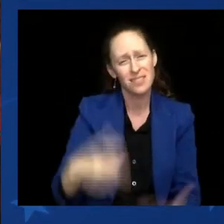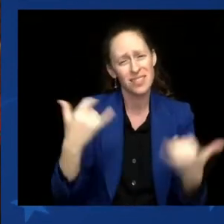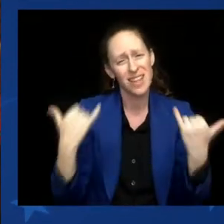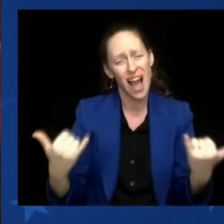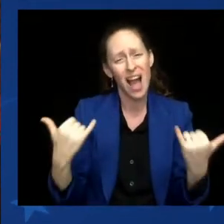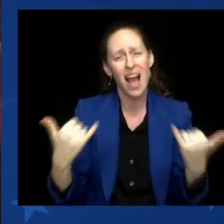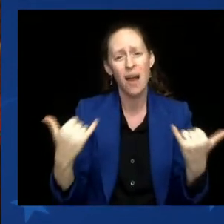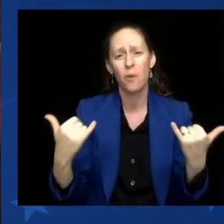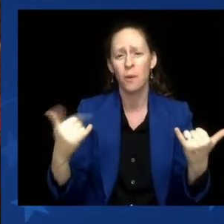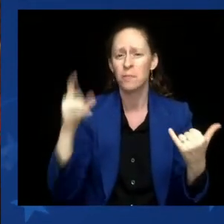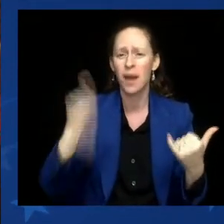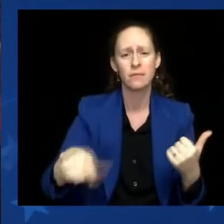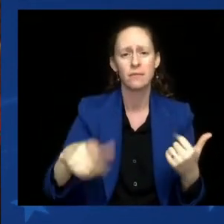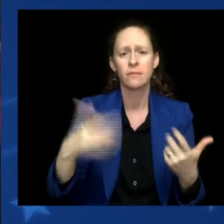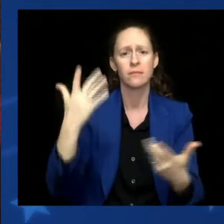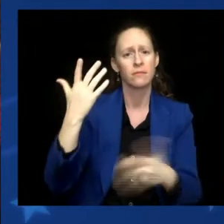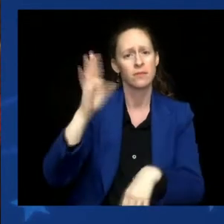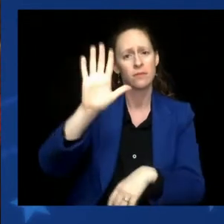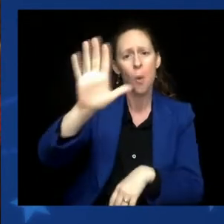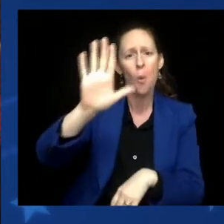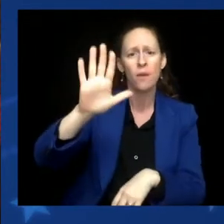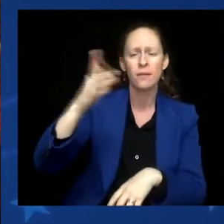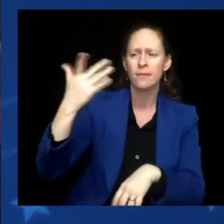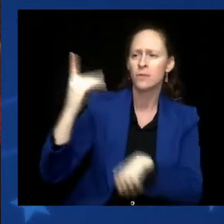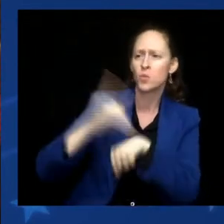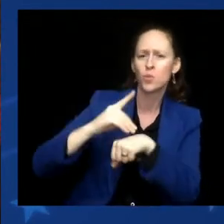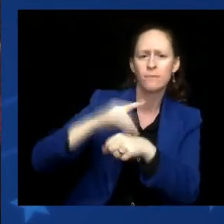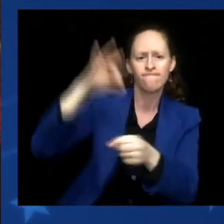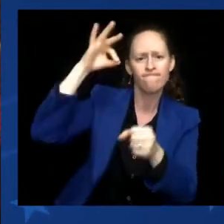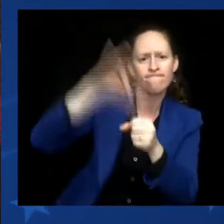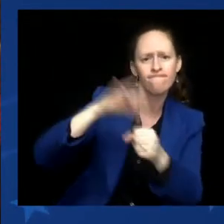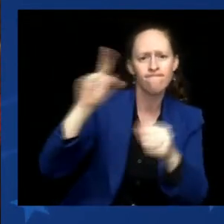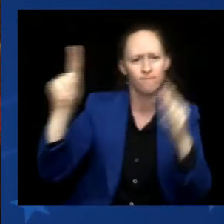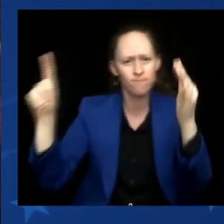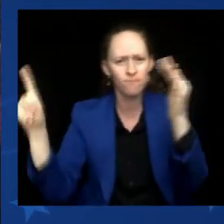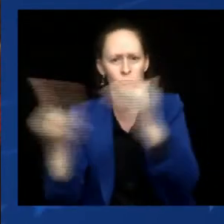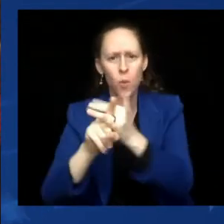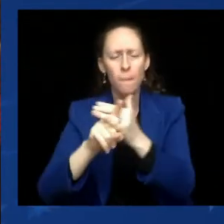else. Democrats, independents, mainstream Republicans,